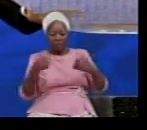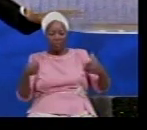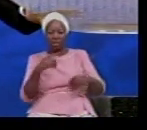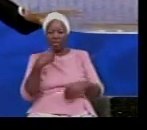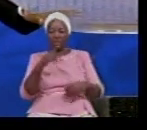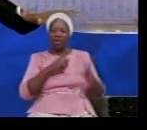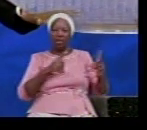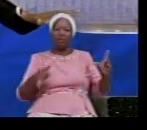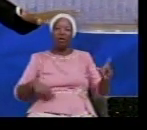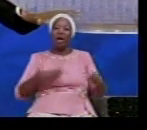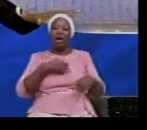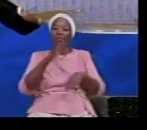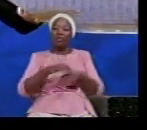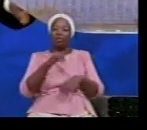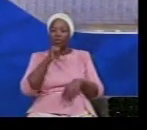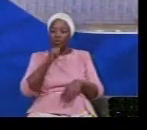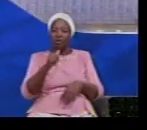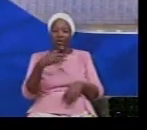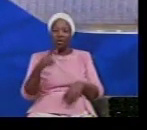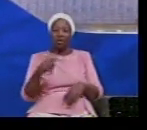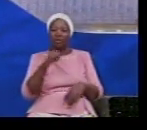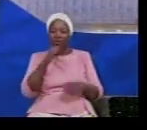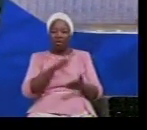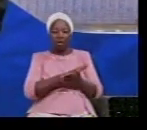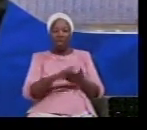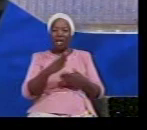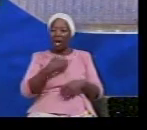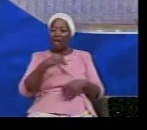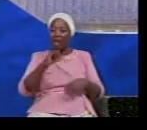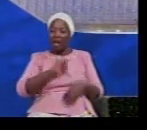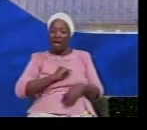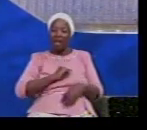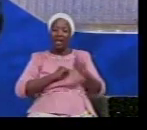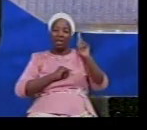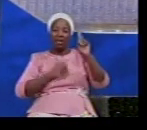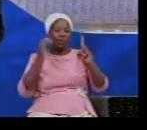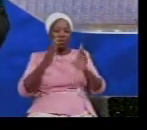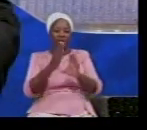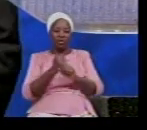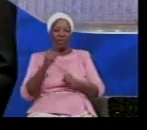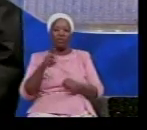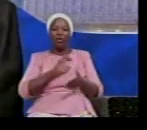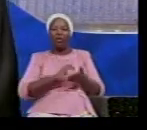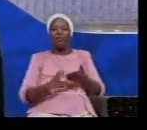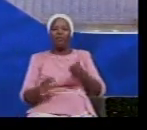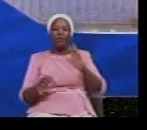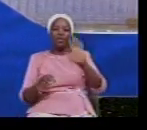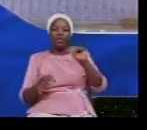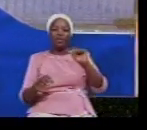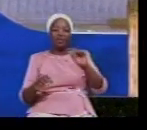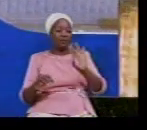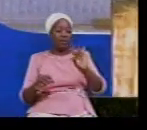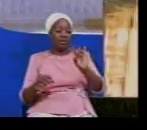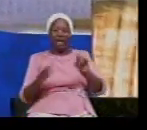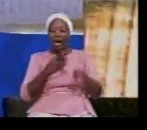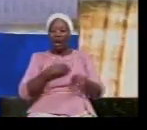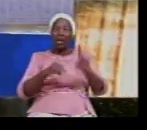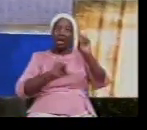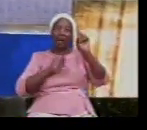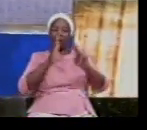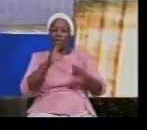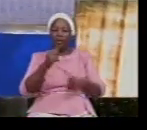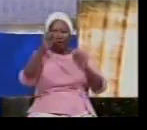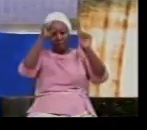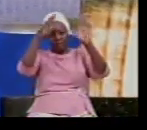Lord, and touch not the unclean thing, and I will receive you. Verse 18, and I will be a father